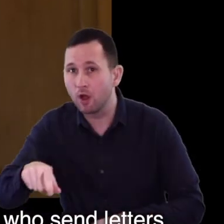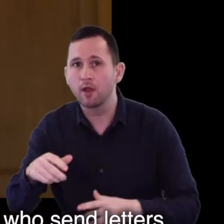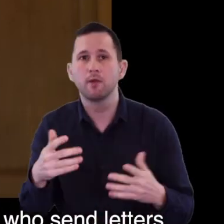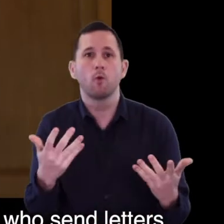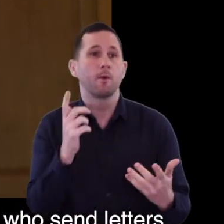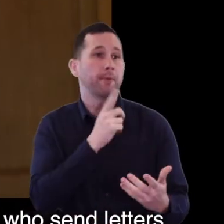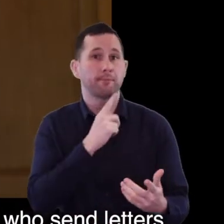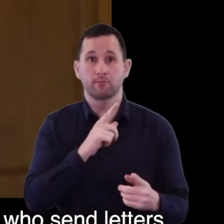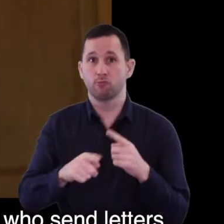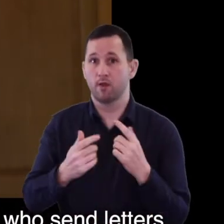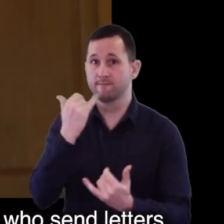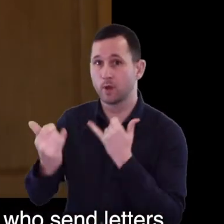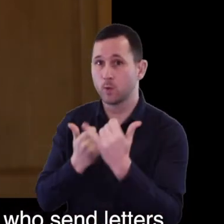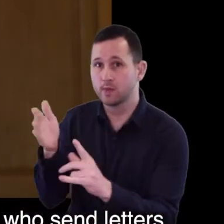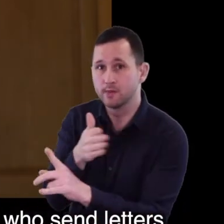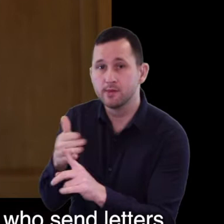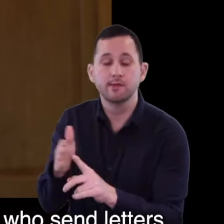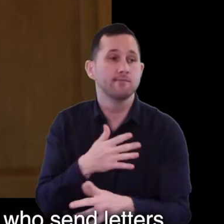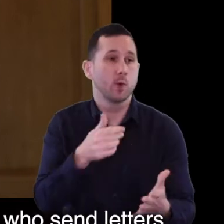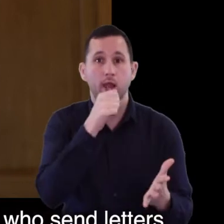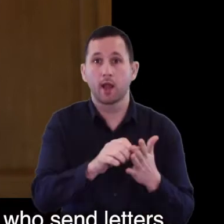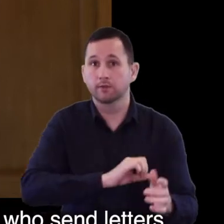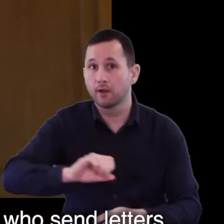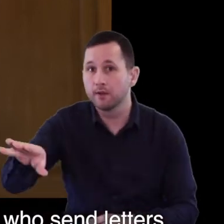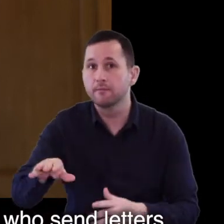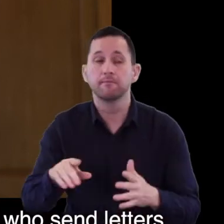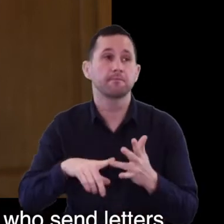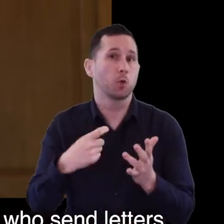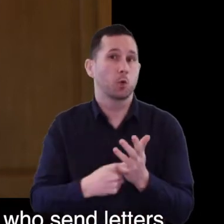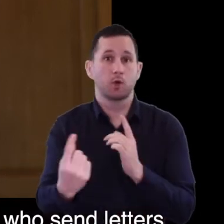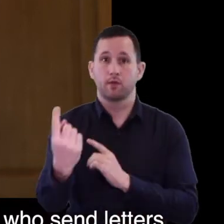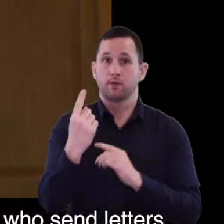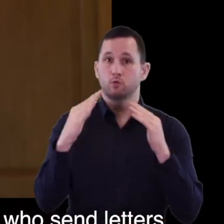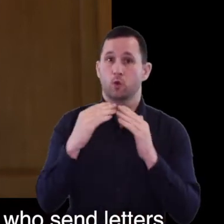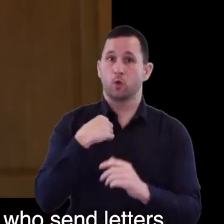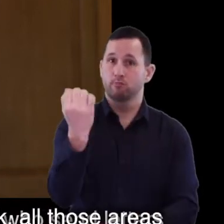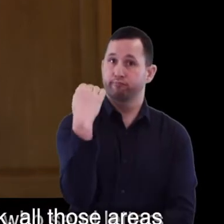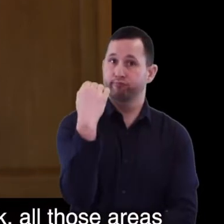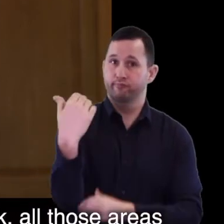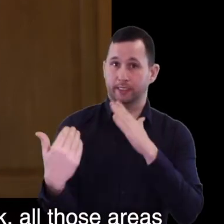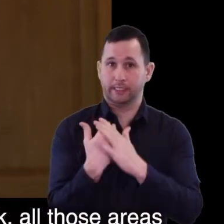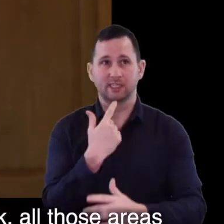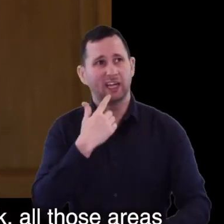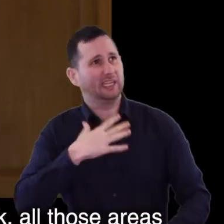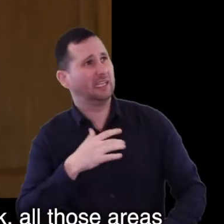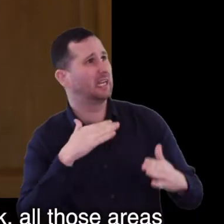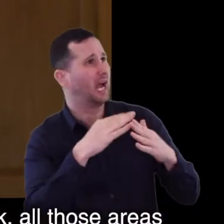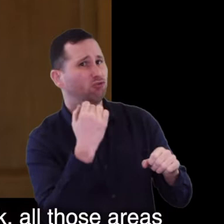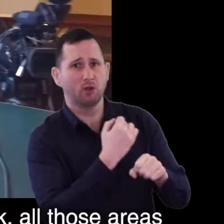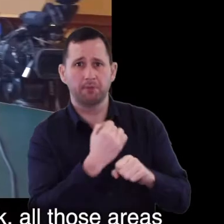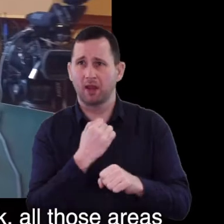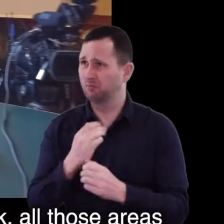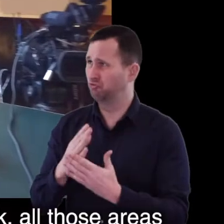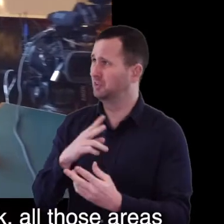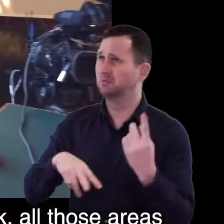carers, from people who make telephone calls, who send letters to purport scams, from doorstep callers who knock on people's doors and try to rip them off